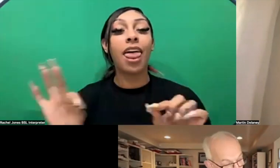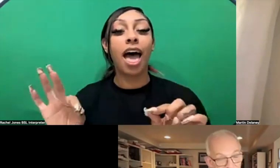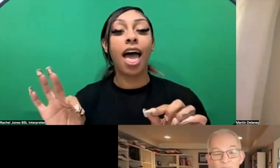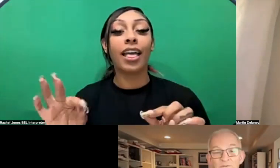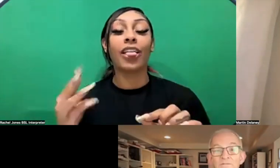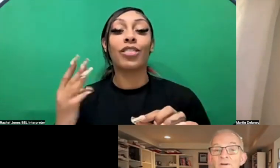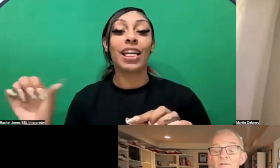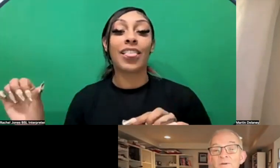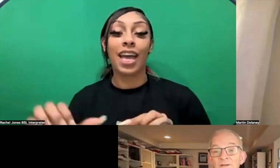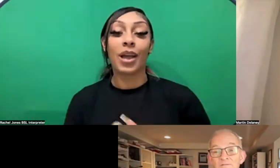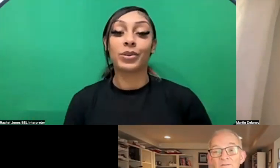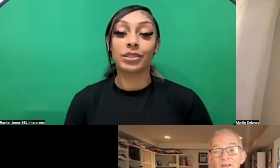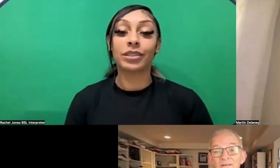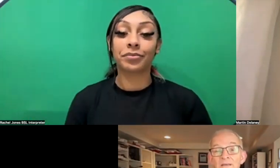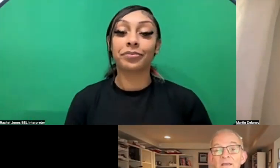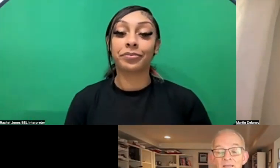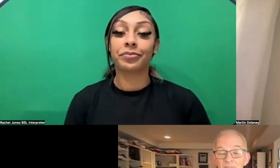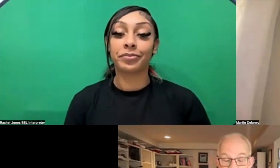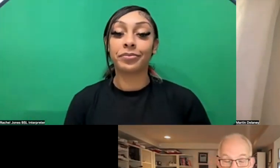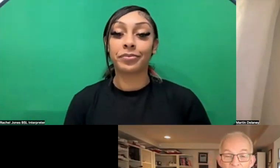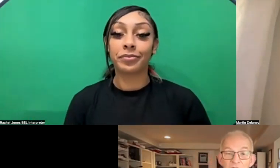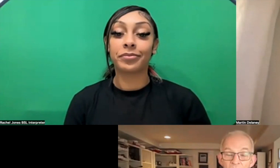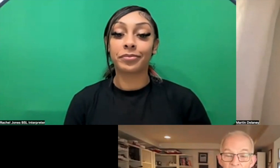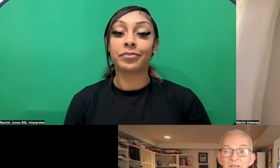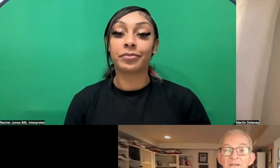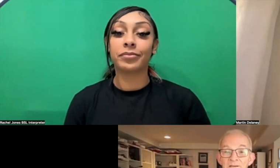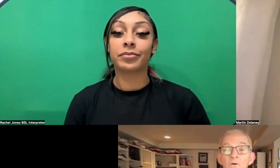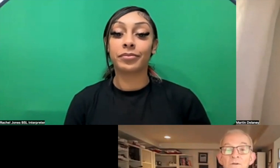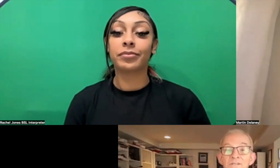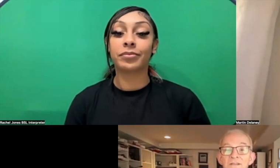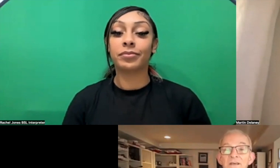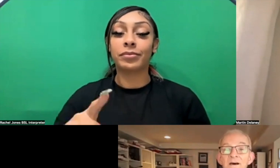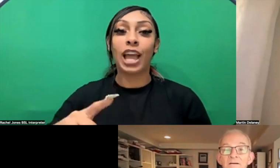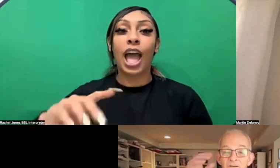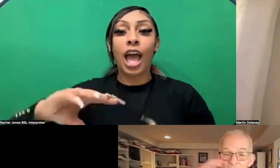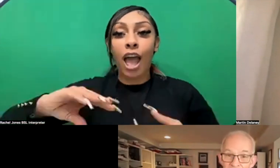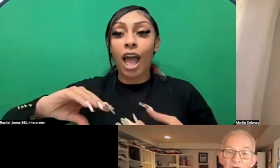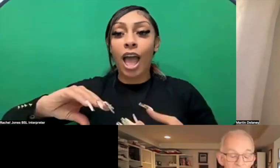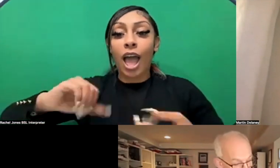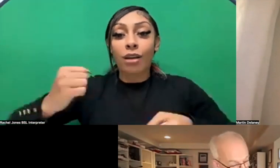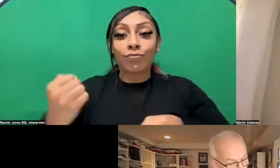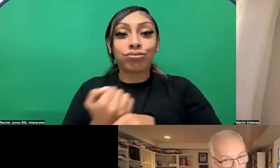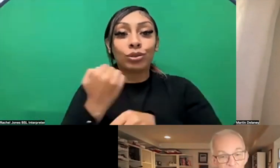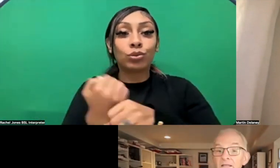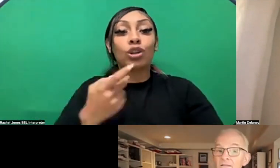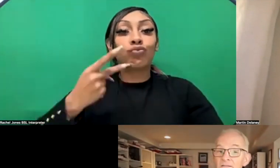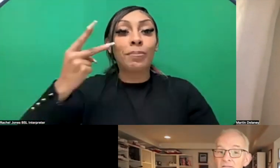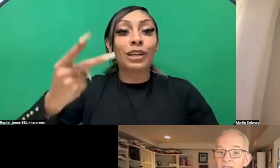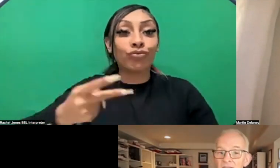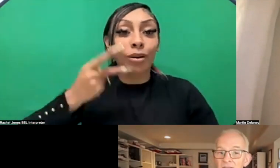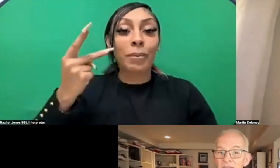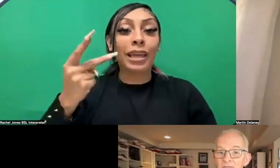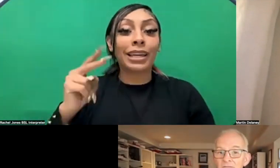Repeat does is when you vary the pressure of a pad, it produces repeating notes of various volume, like this.